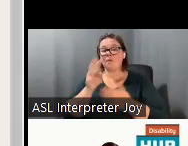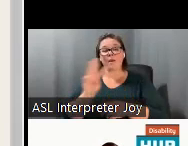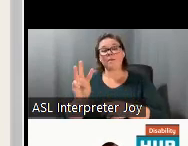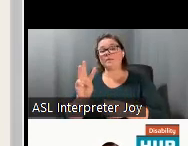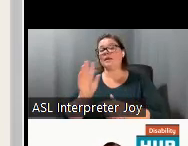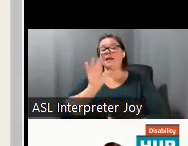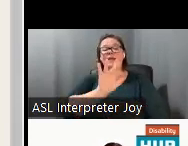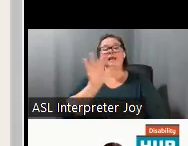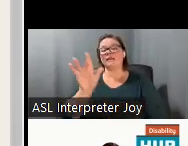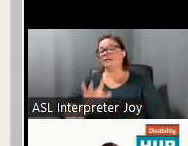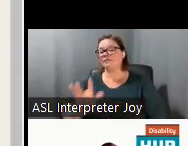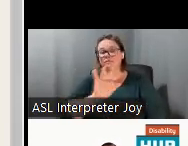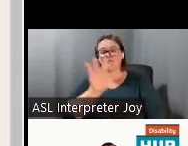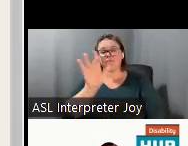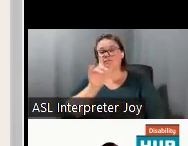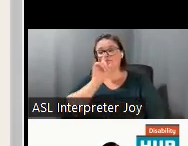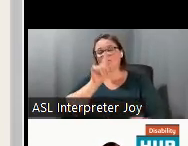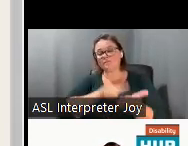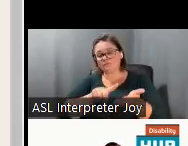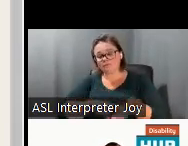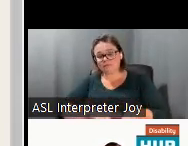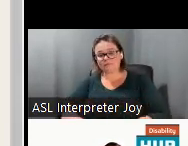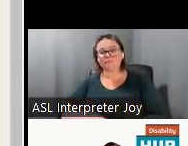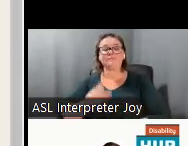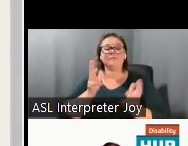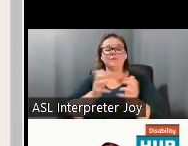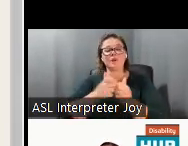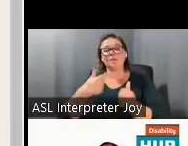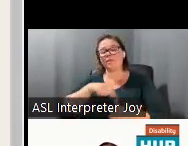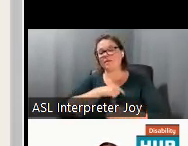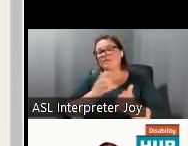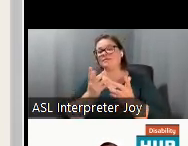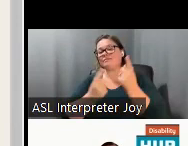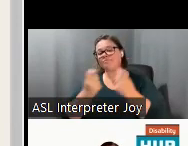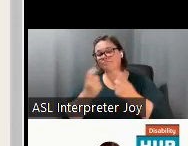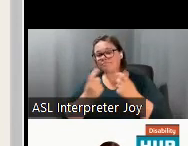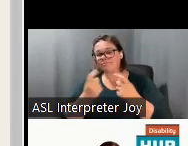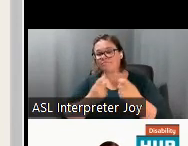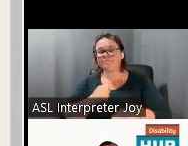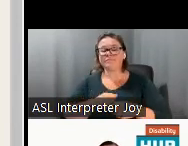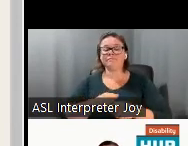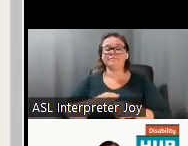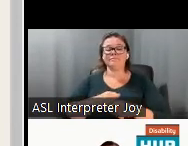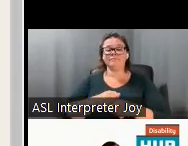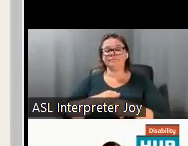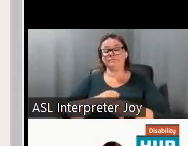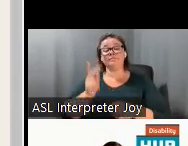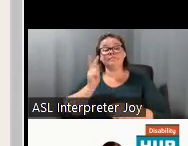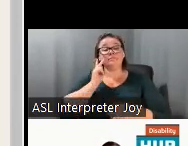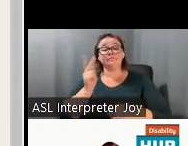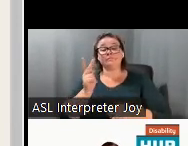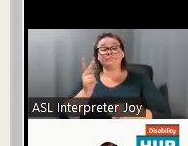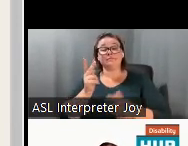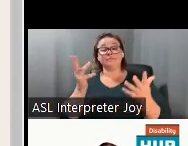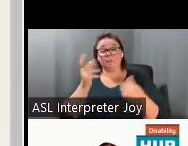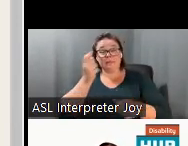click around, explore, chat with us and ask questions. See what makes sense